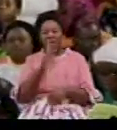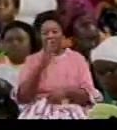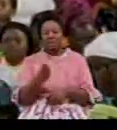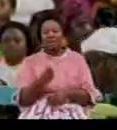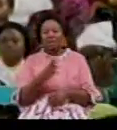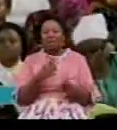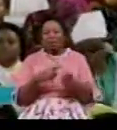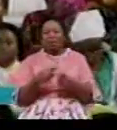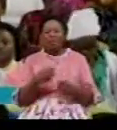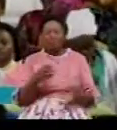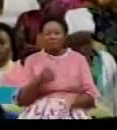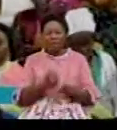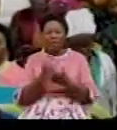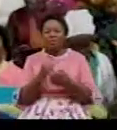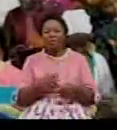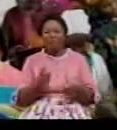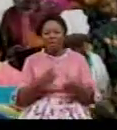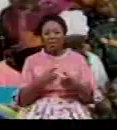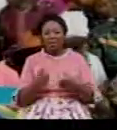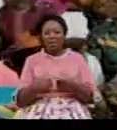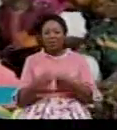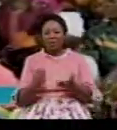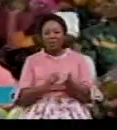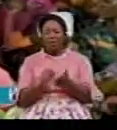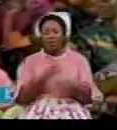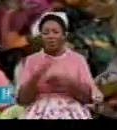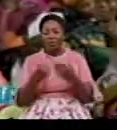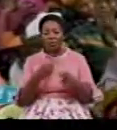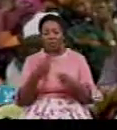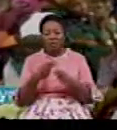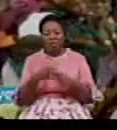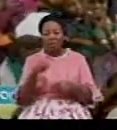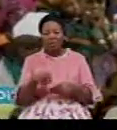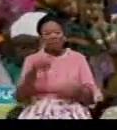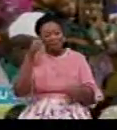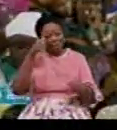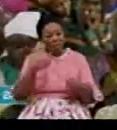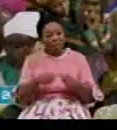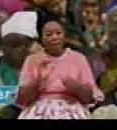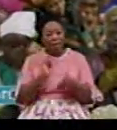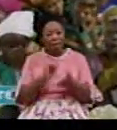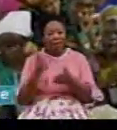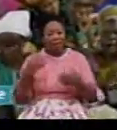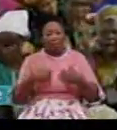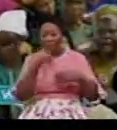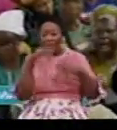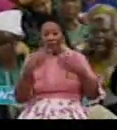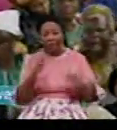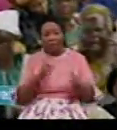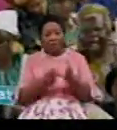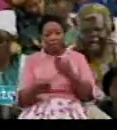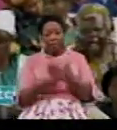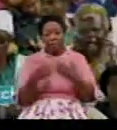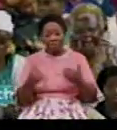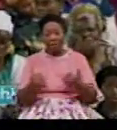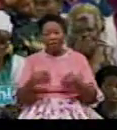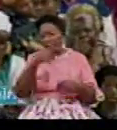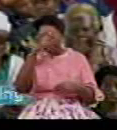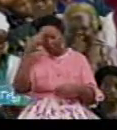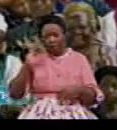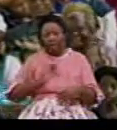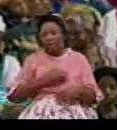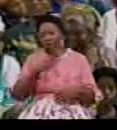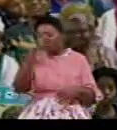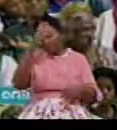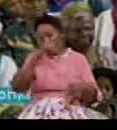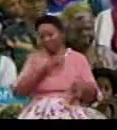those details also, those of you. Us remember, the watching on television. And the same link is there as